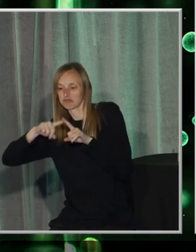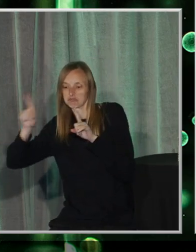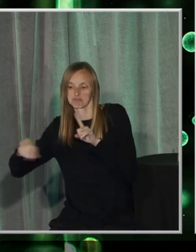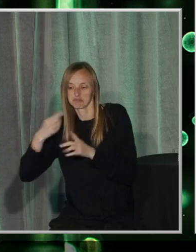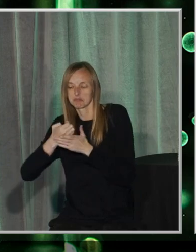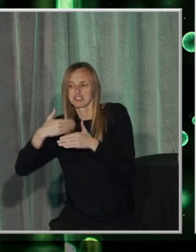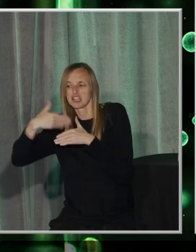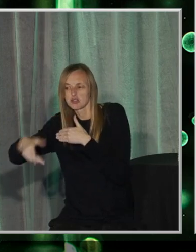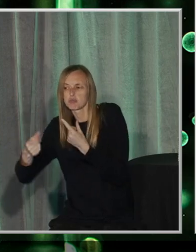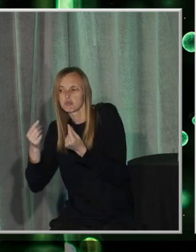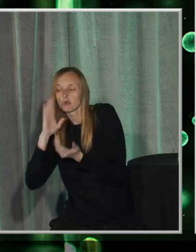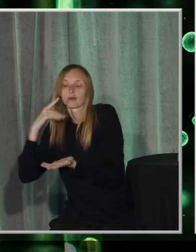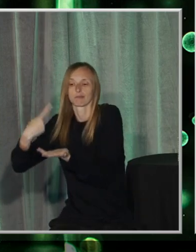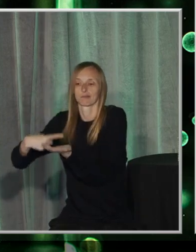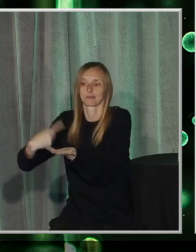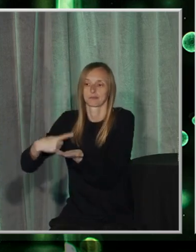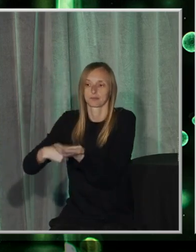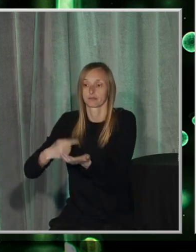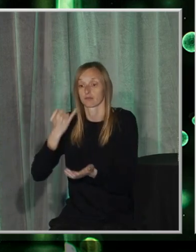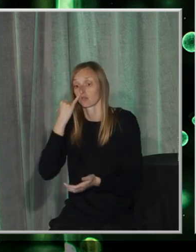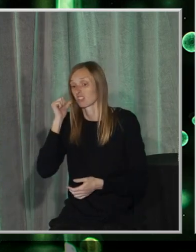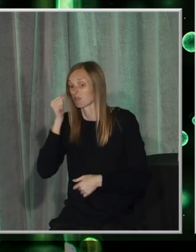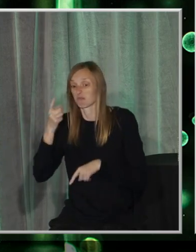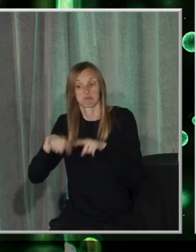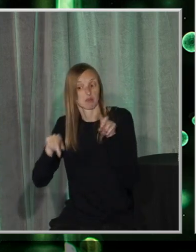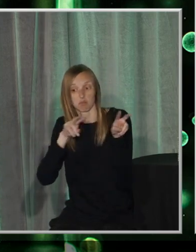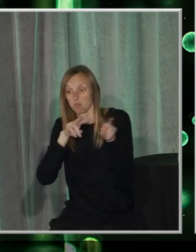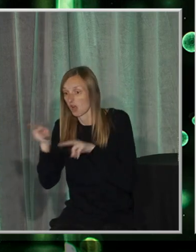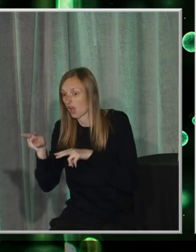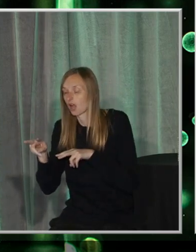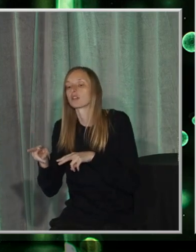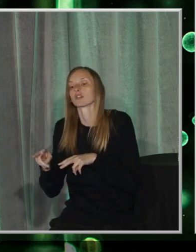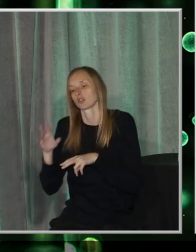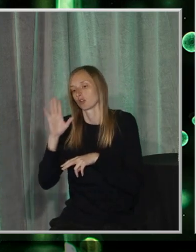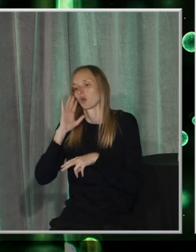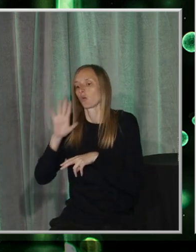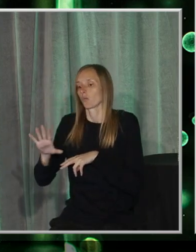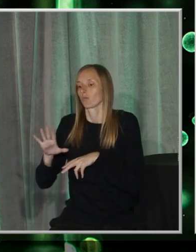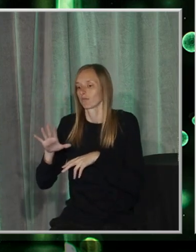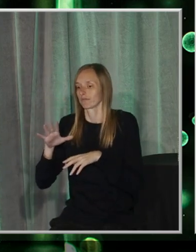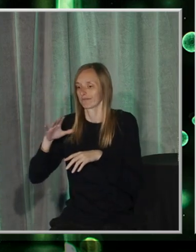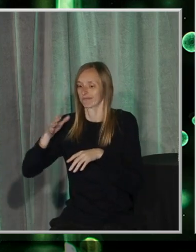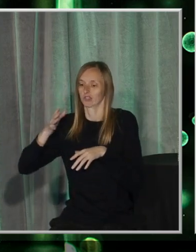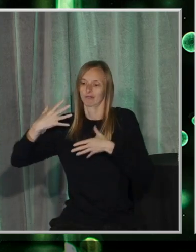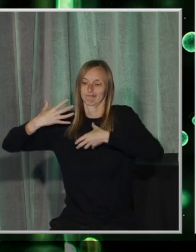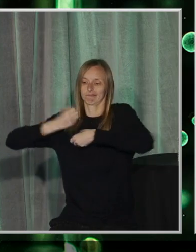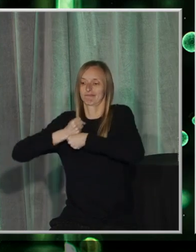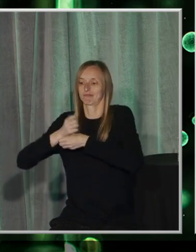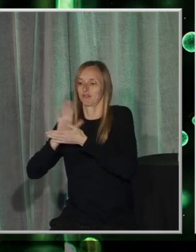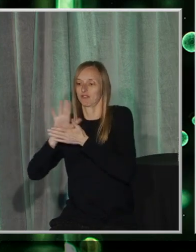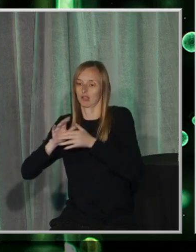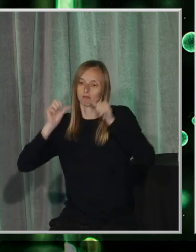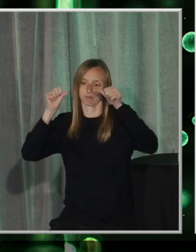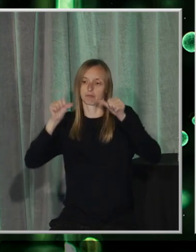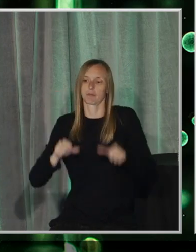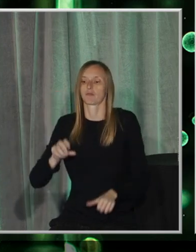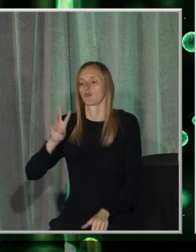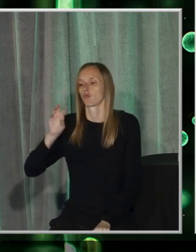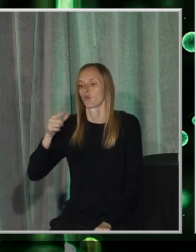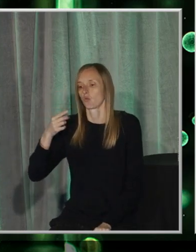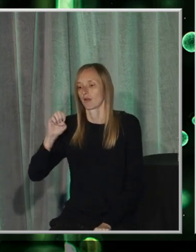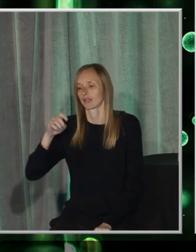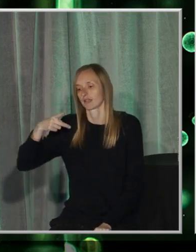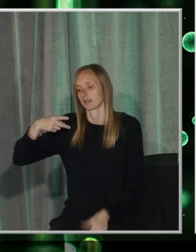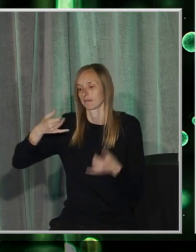economy. For those of you who can't tune in tomorrow, a video recap of the judges forum will be posted to the Wege Prize